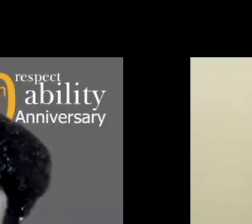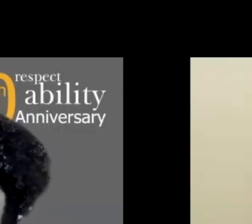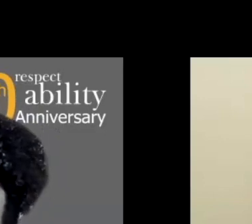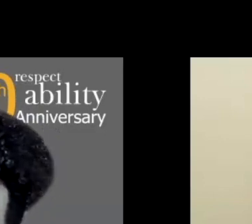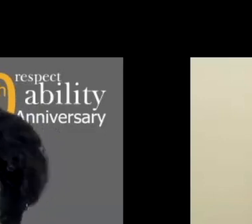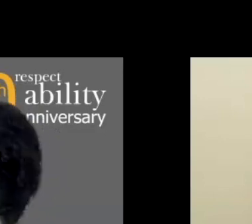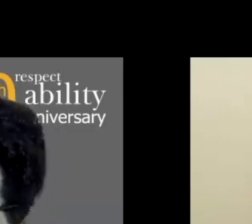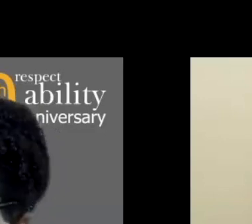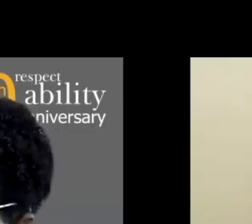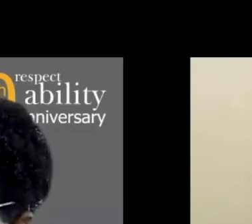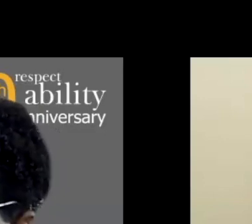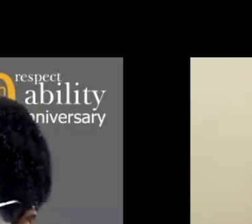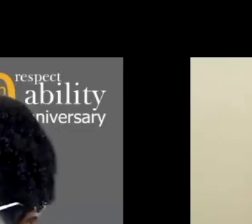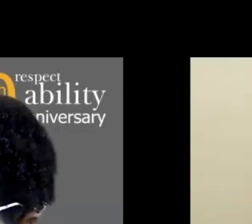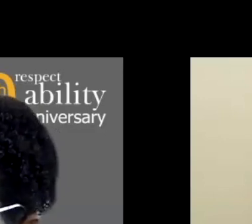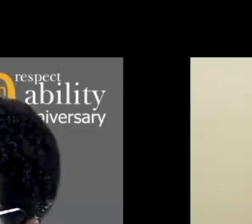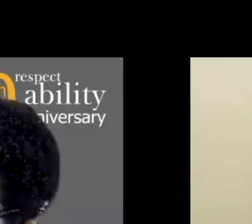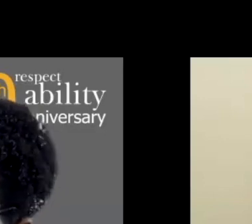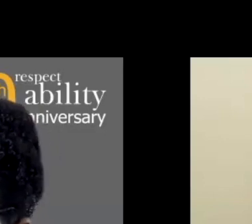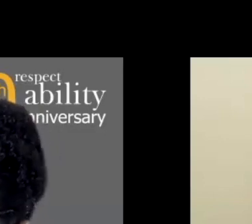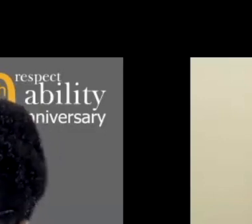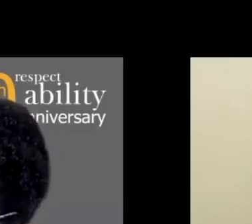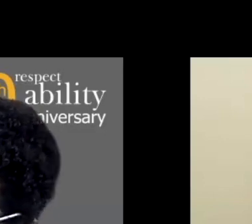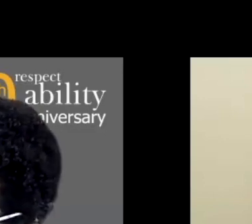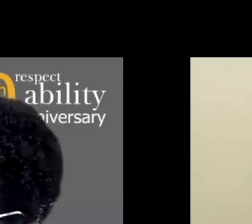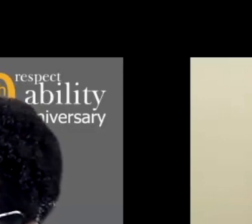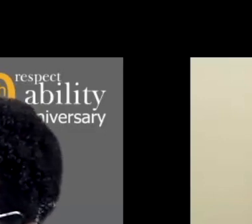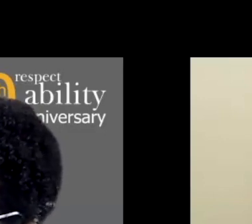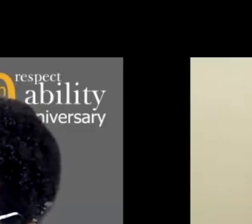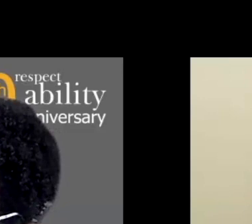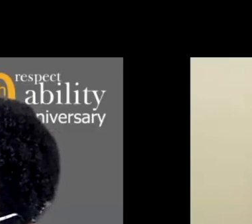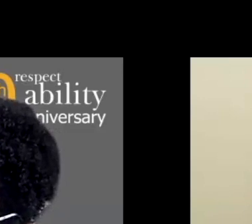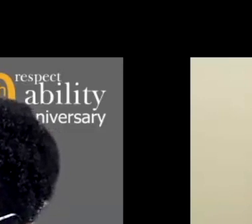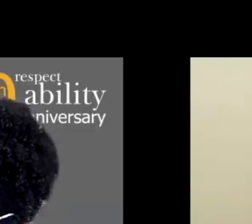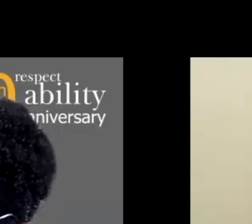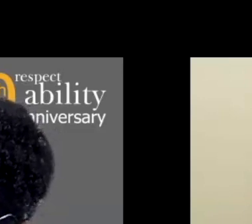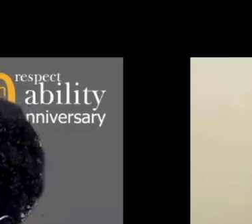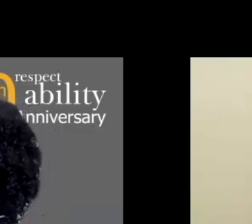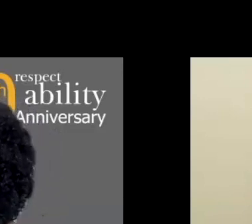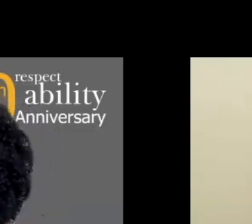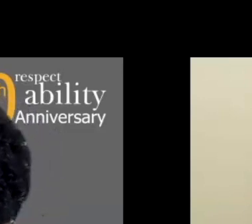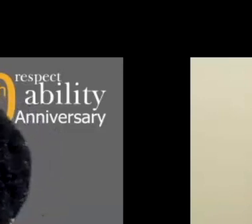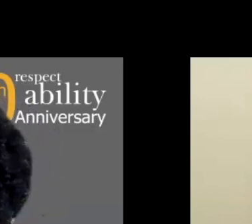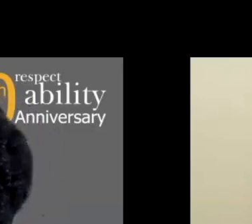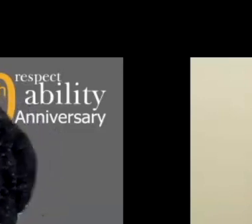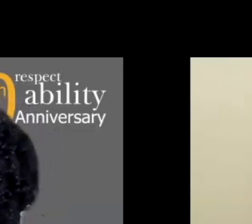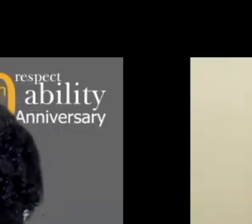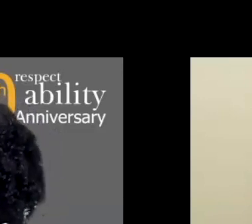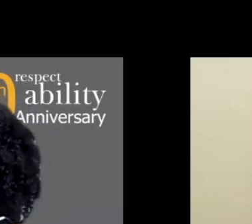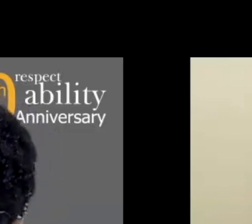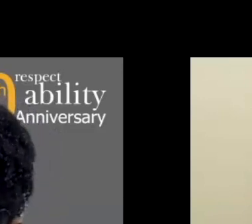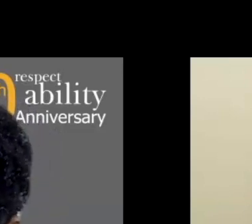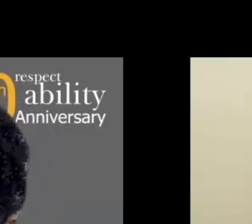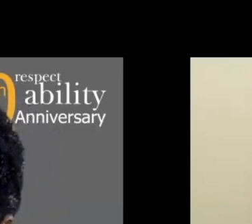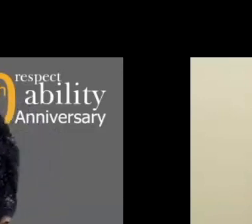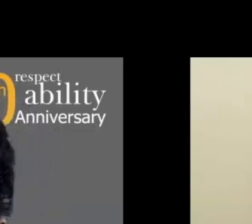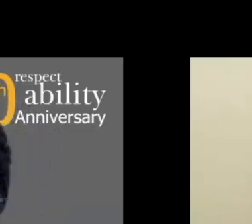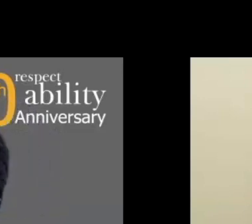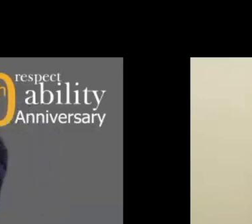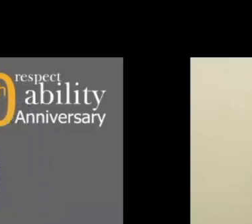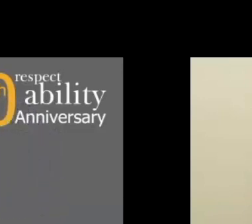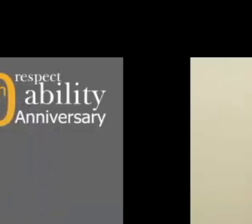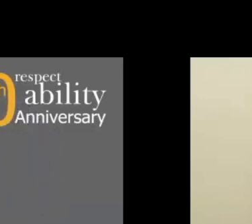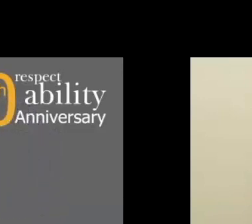in this conversation. Again, I'm Graciano Peterson. I am the Senior Director for Talent, Culture, and Training, and